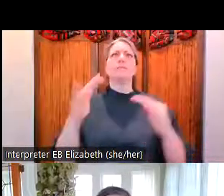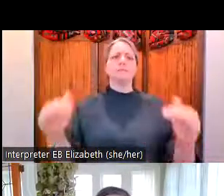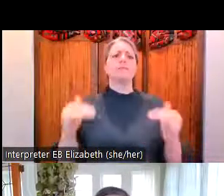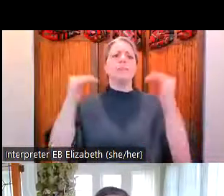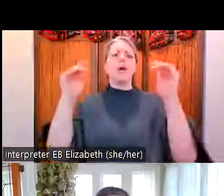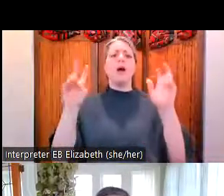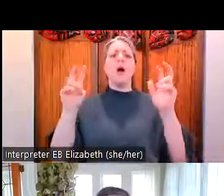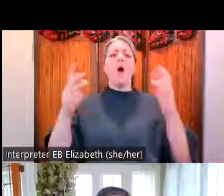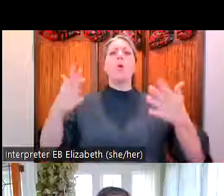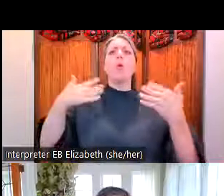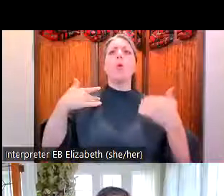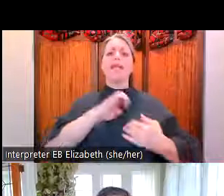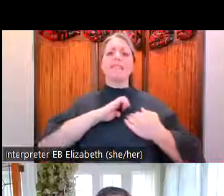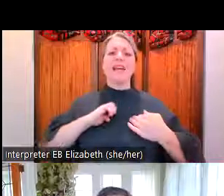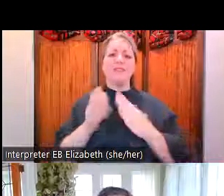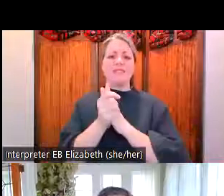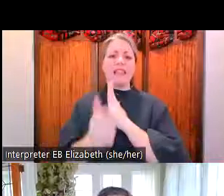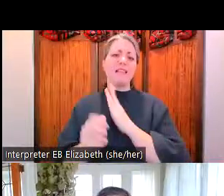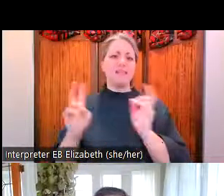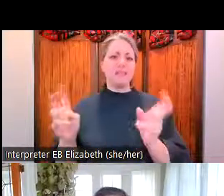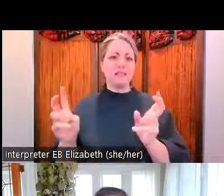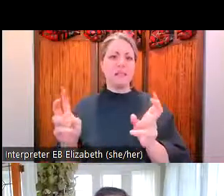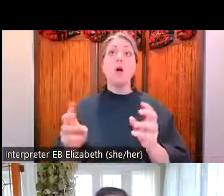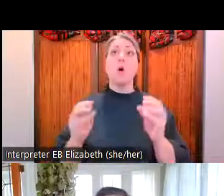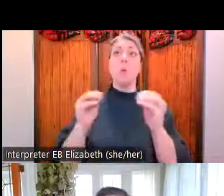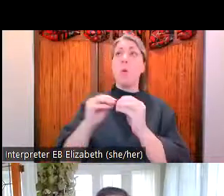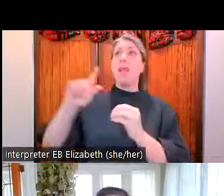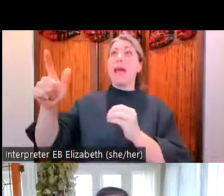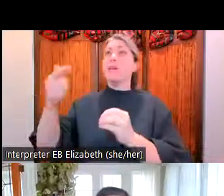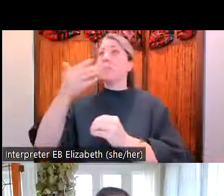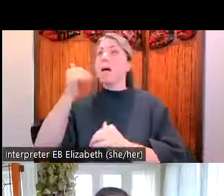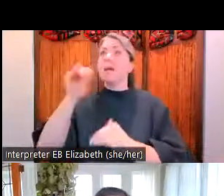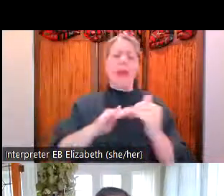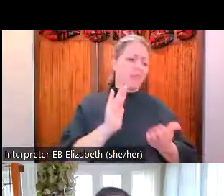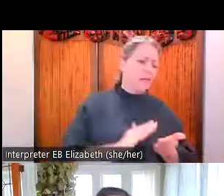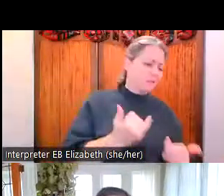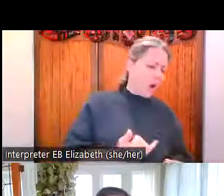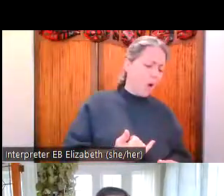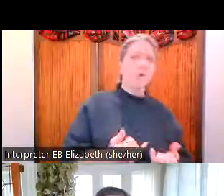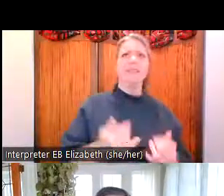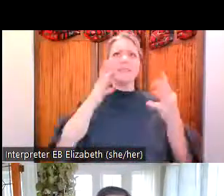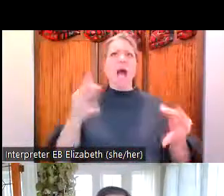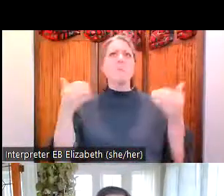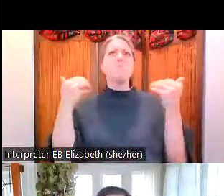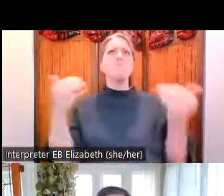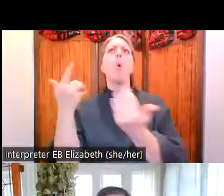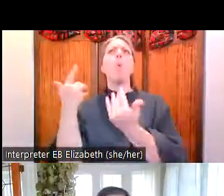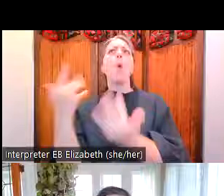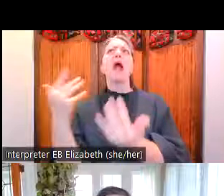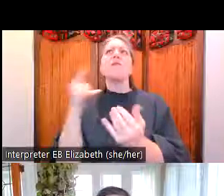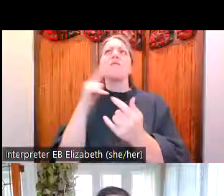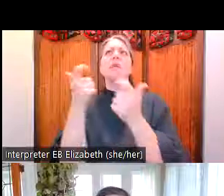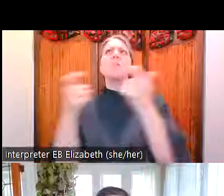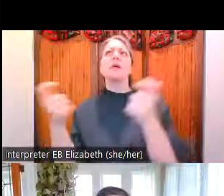to weigh the adult's alternatives, more later versus less now, and choose to wait for that large reward. These kids in this